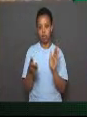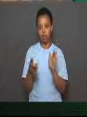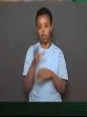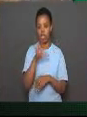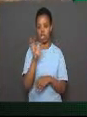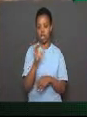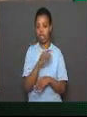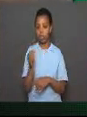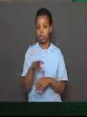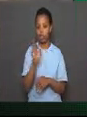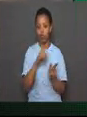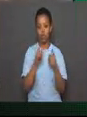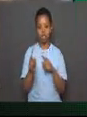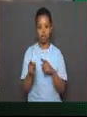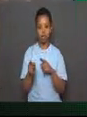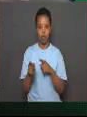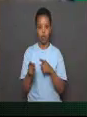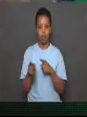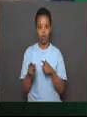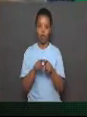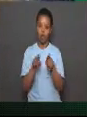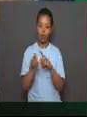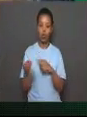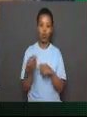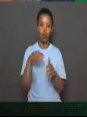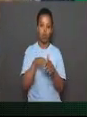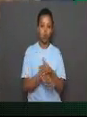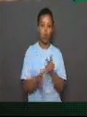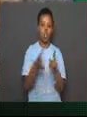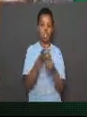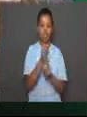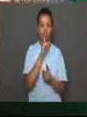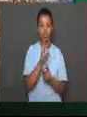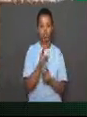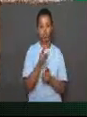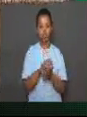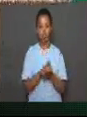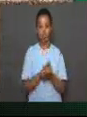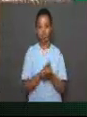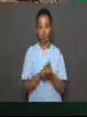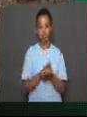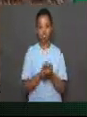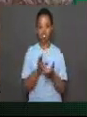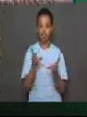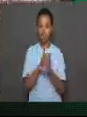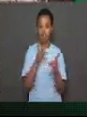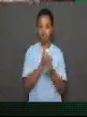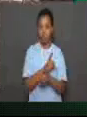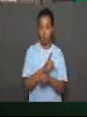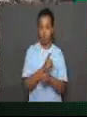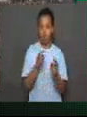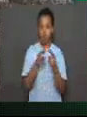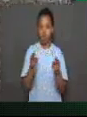as barriers along continents and fringing islands. Naturally, the